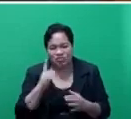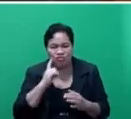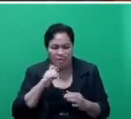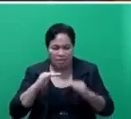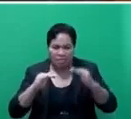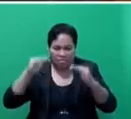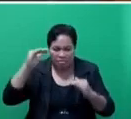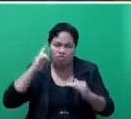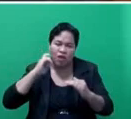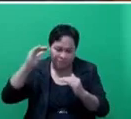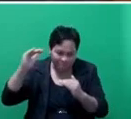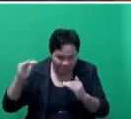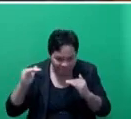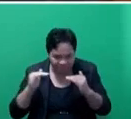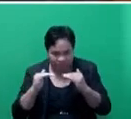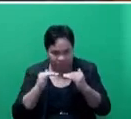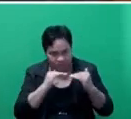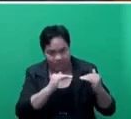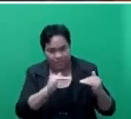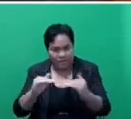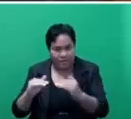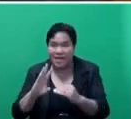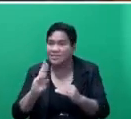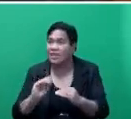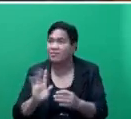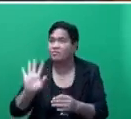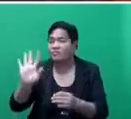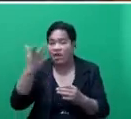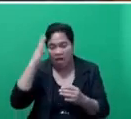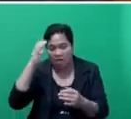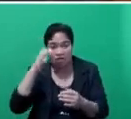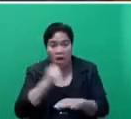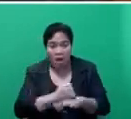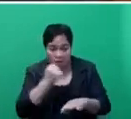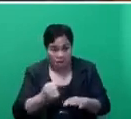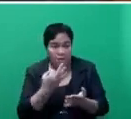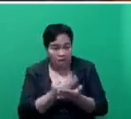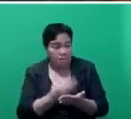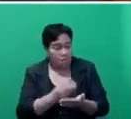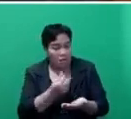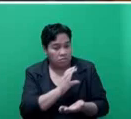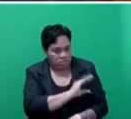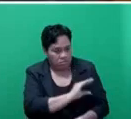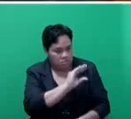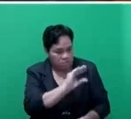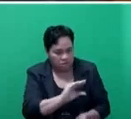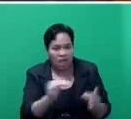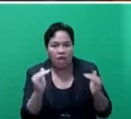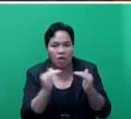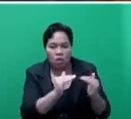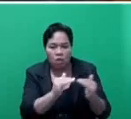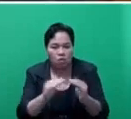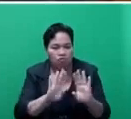field. In some jurisdictions, government provides funding to all political parties on an equal basis to